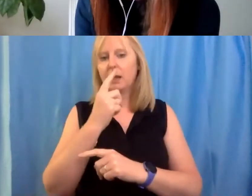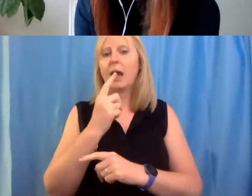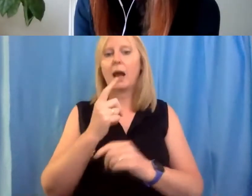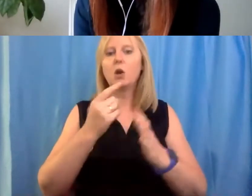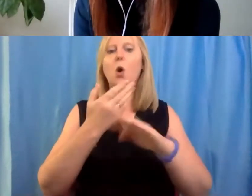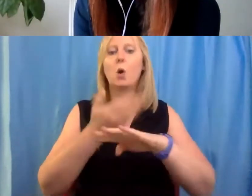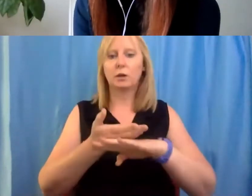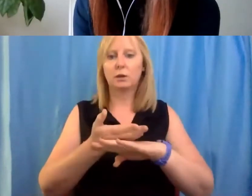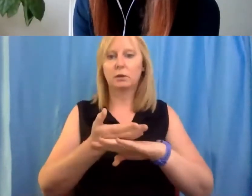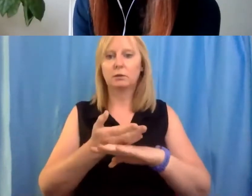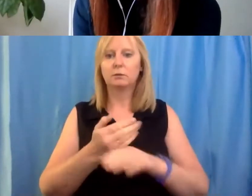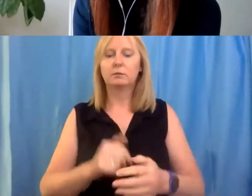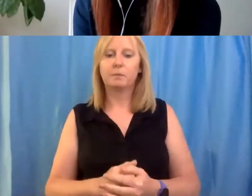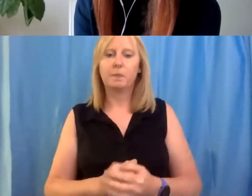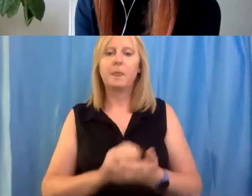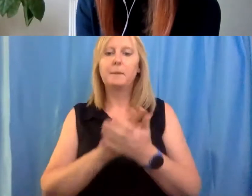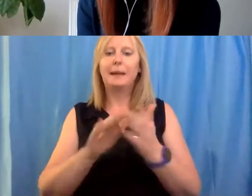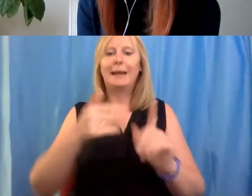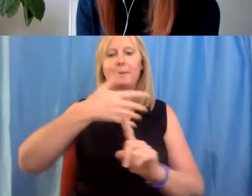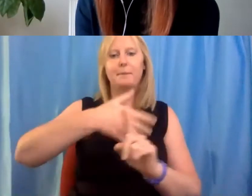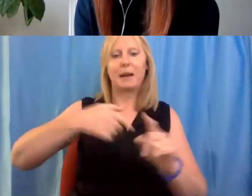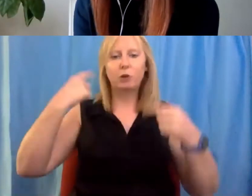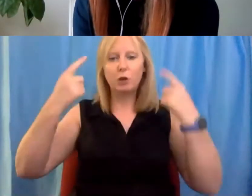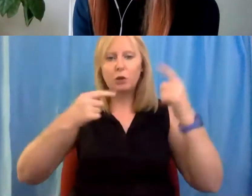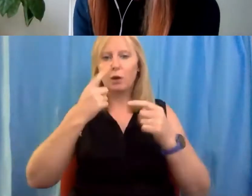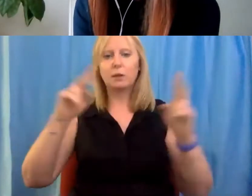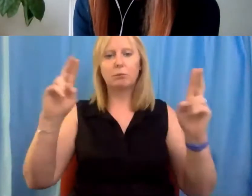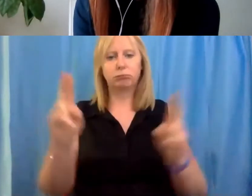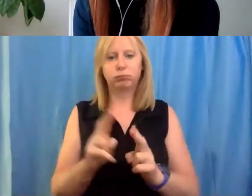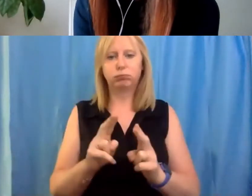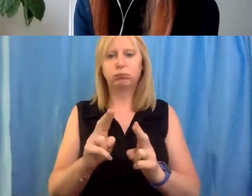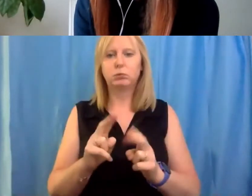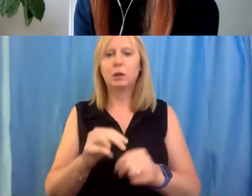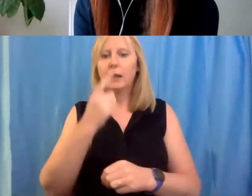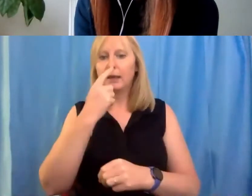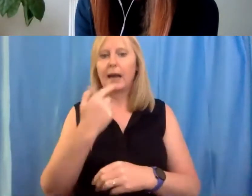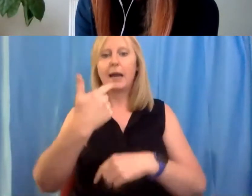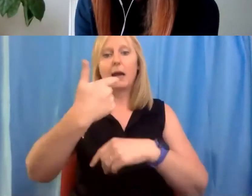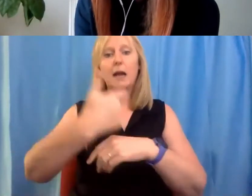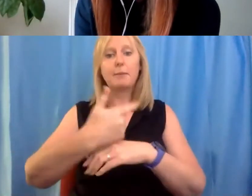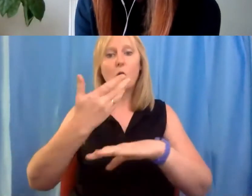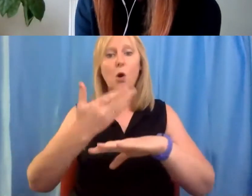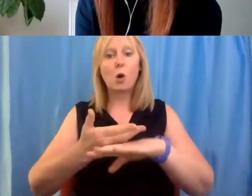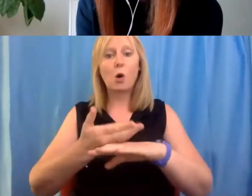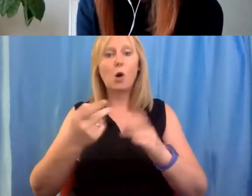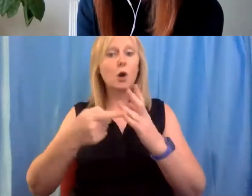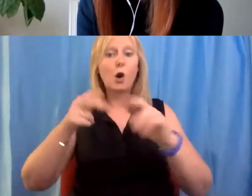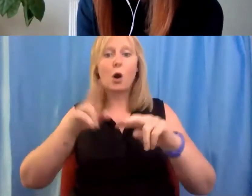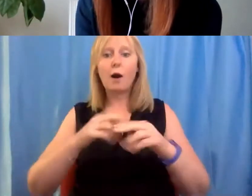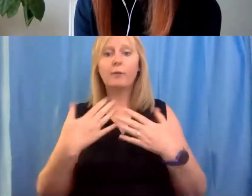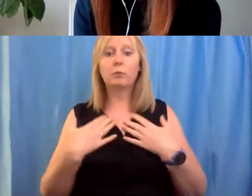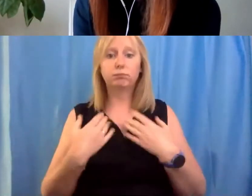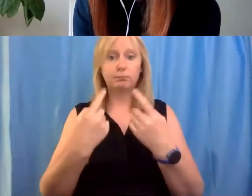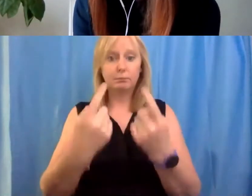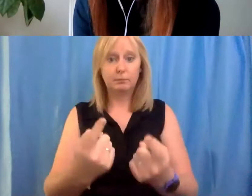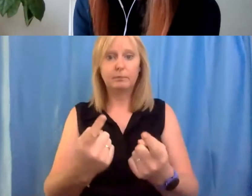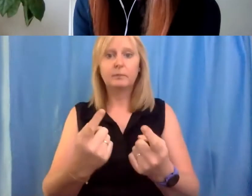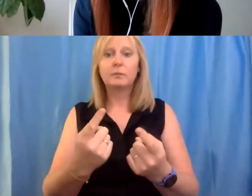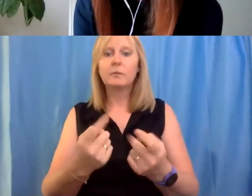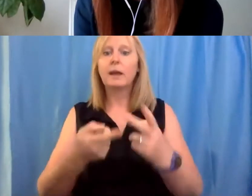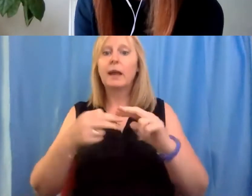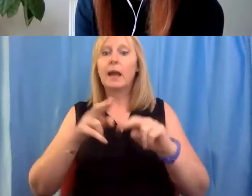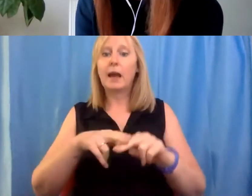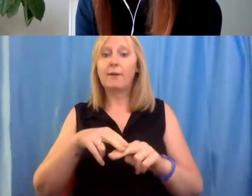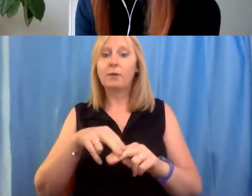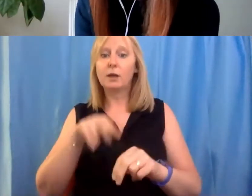distractions. Now, you can choose to have your camera on or off, but again, can I ask that if you are speaking, please do